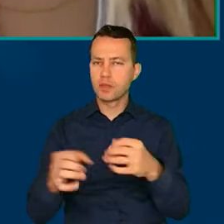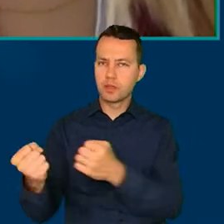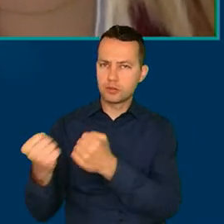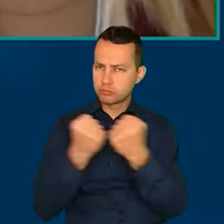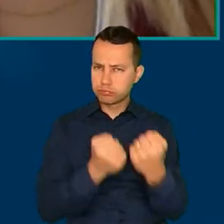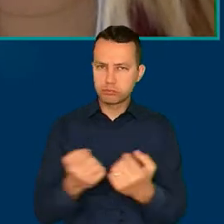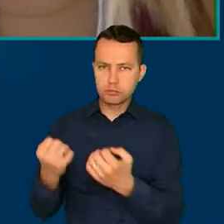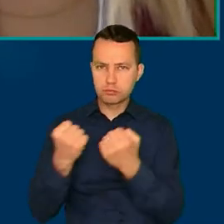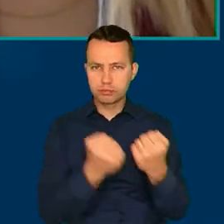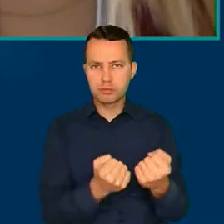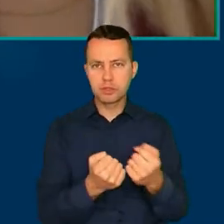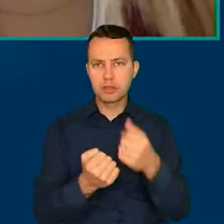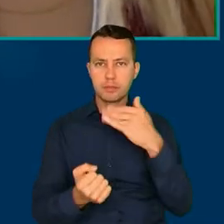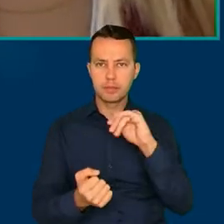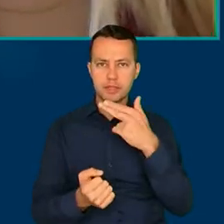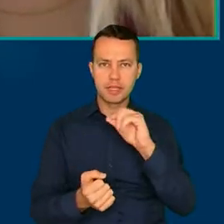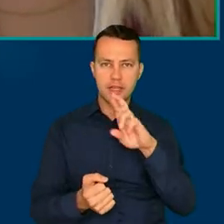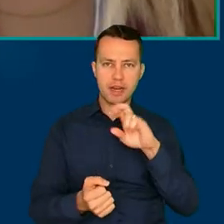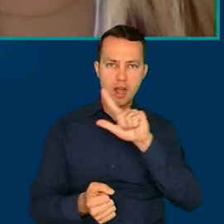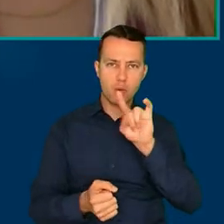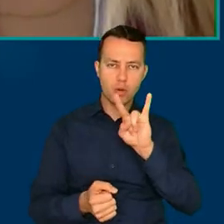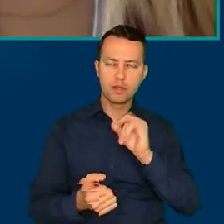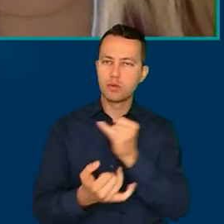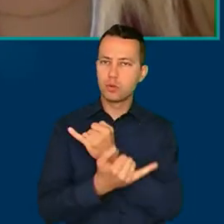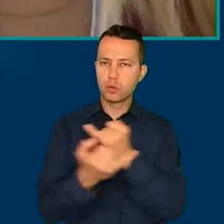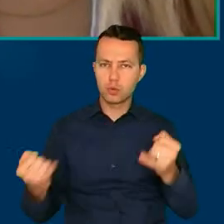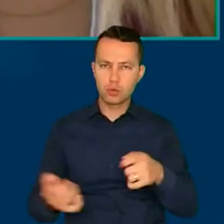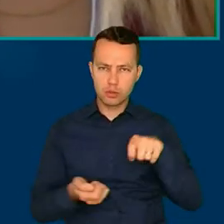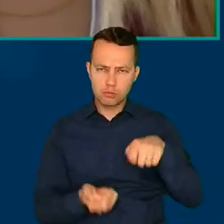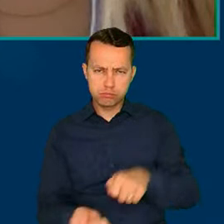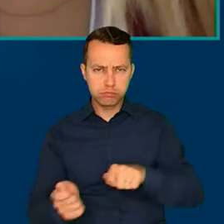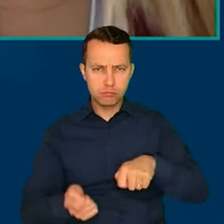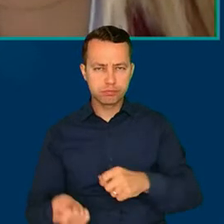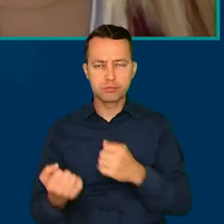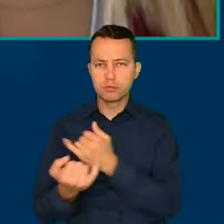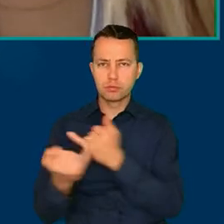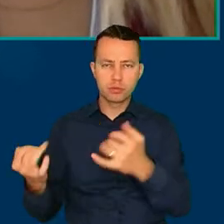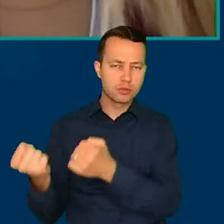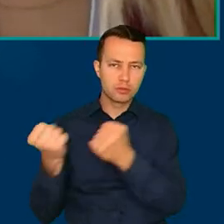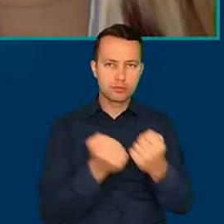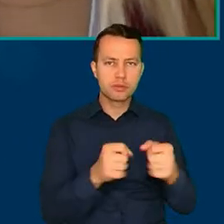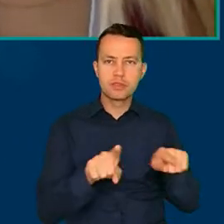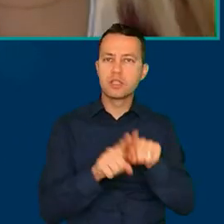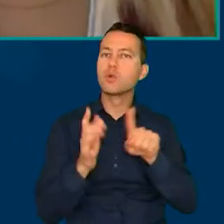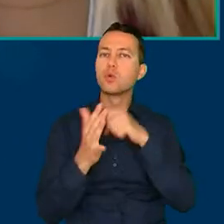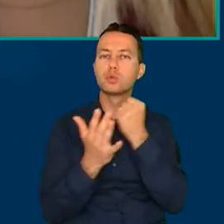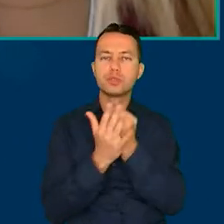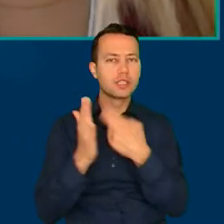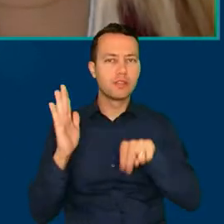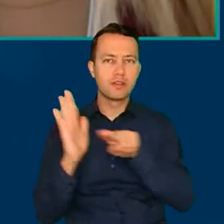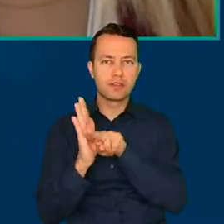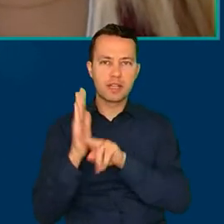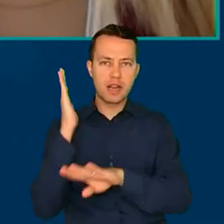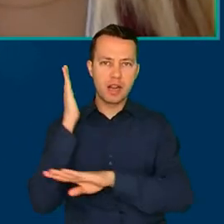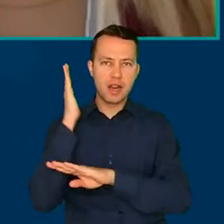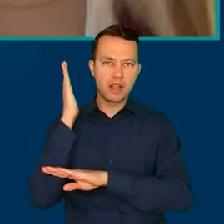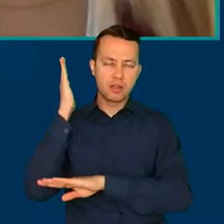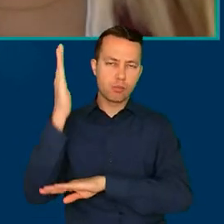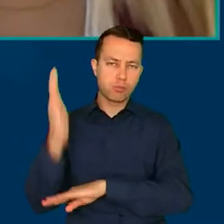EU Deforestation Act and also on a Digital Services Act. So really a lot to keep